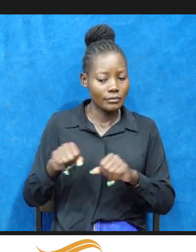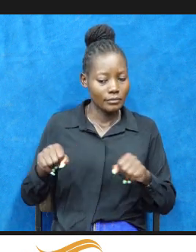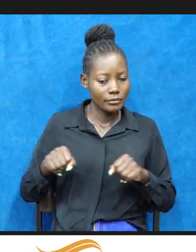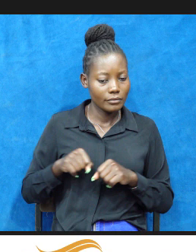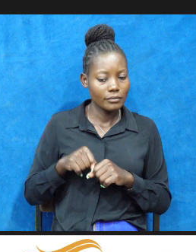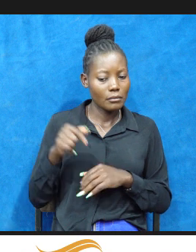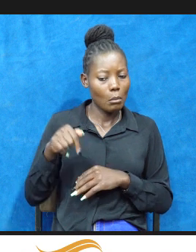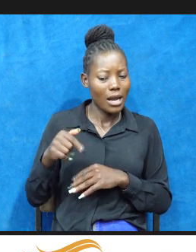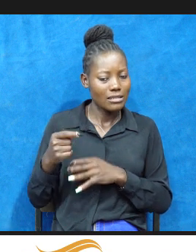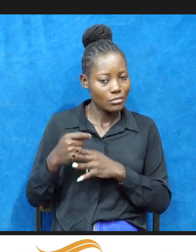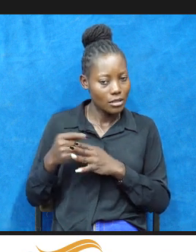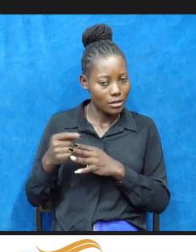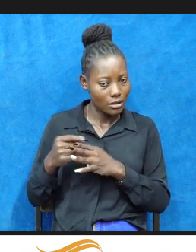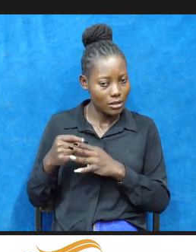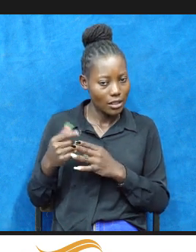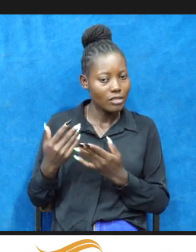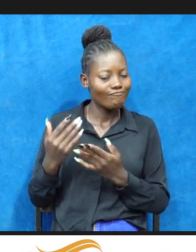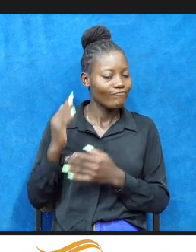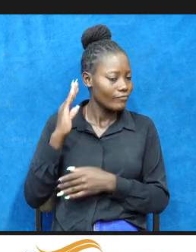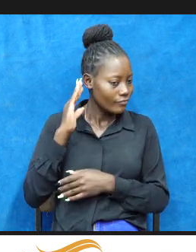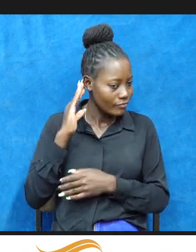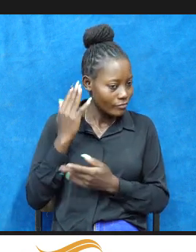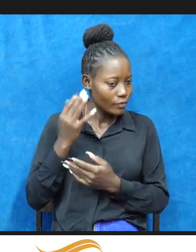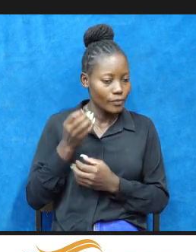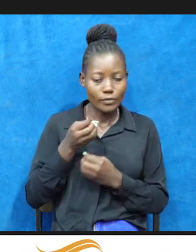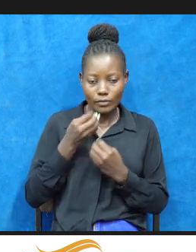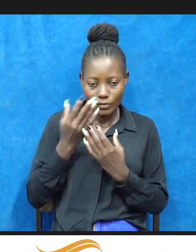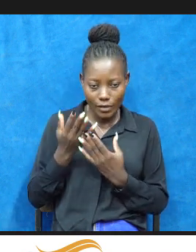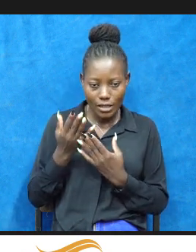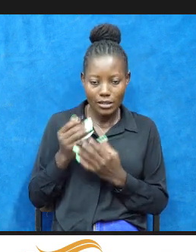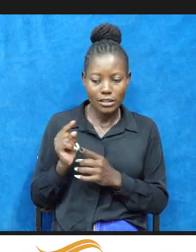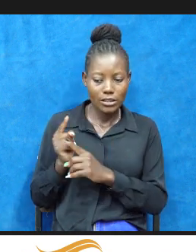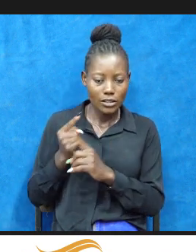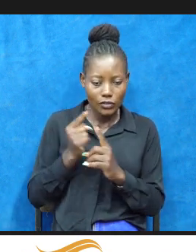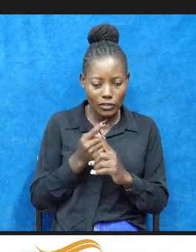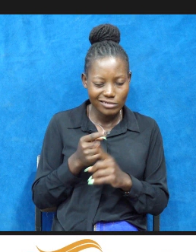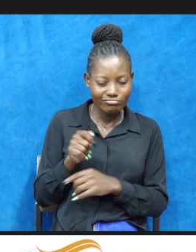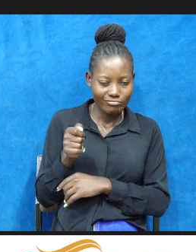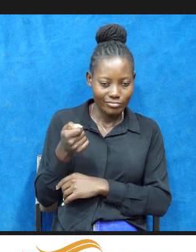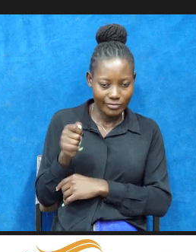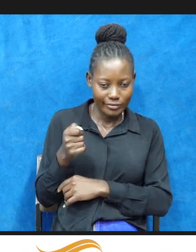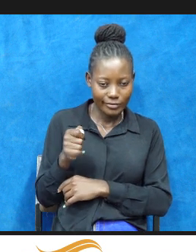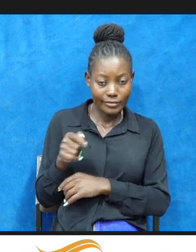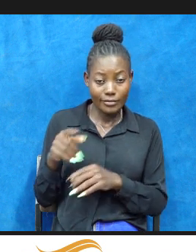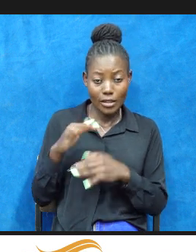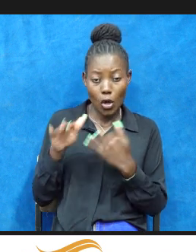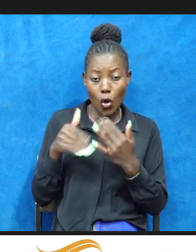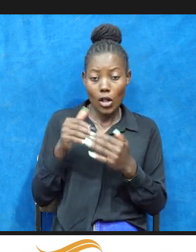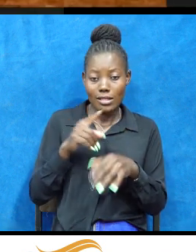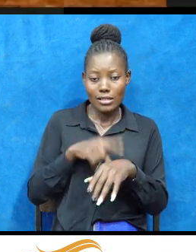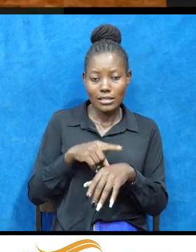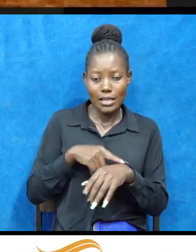be trained to elicit that response. So, you know, that is key. And oftentimes, you